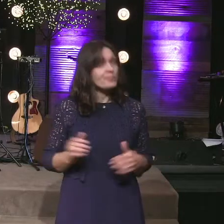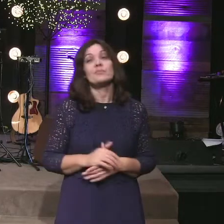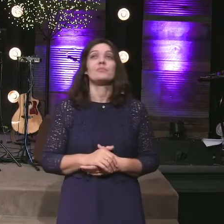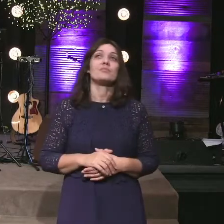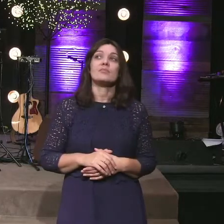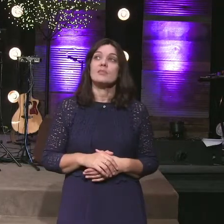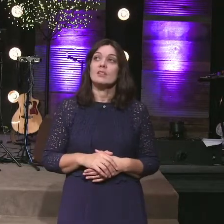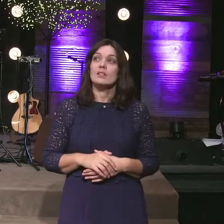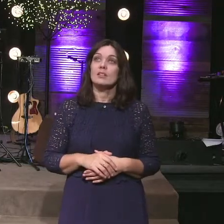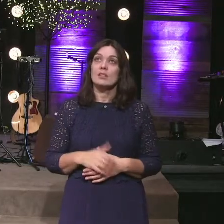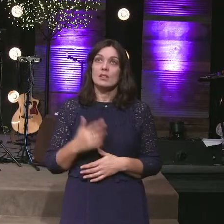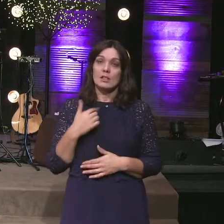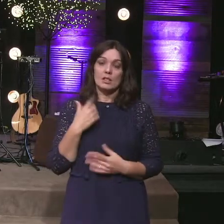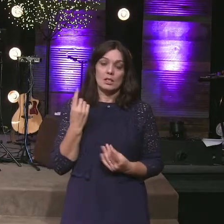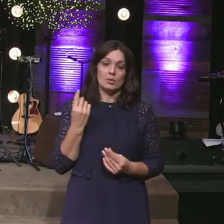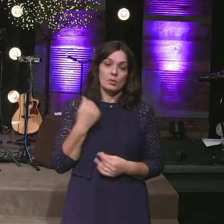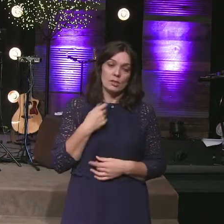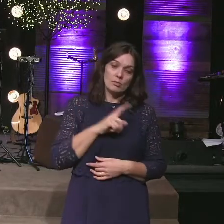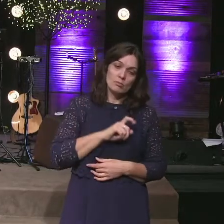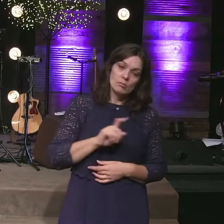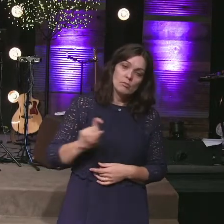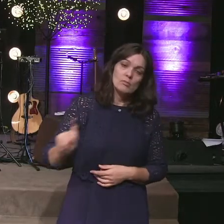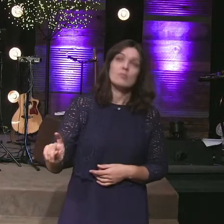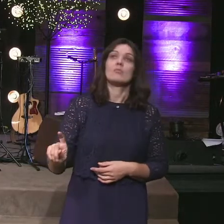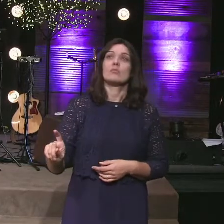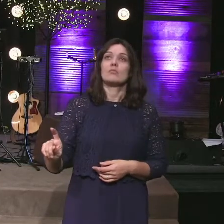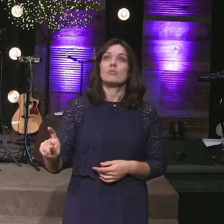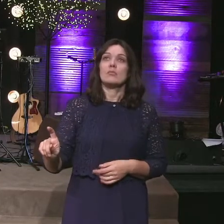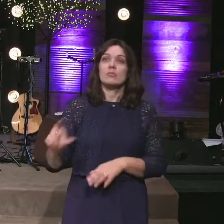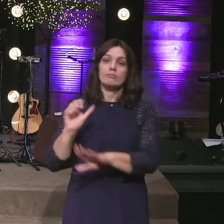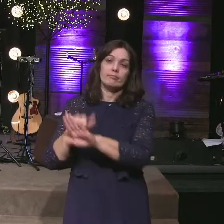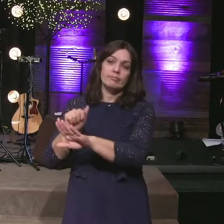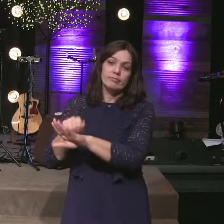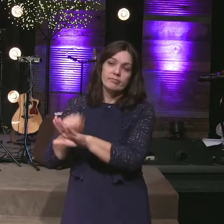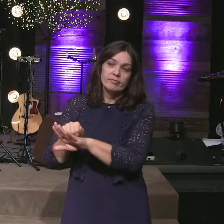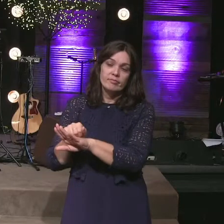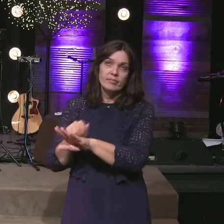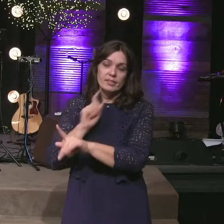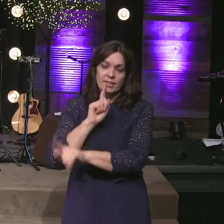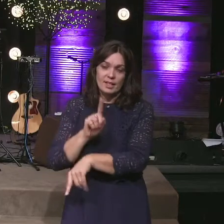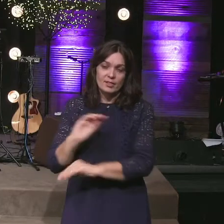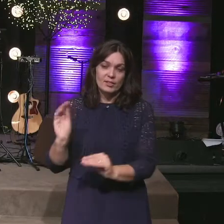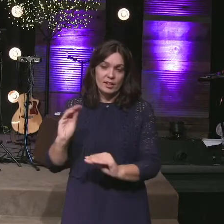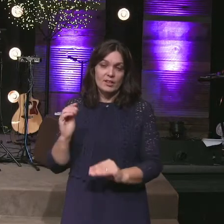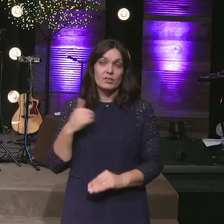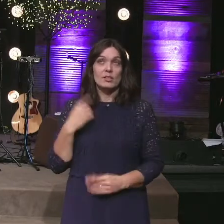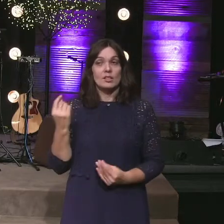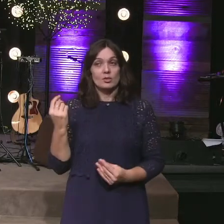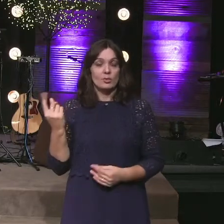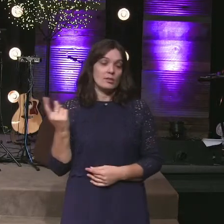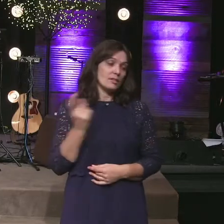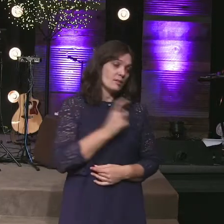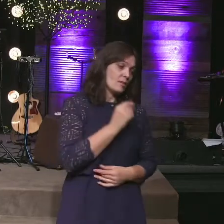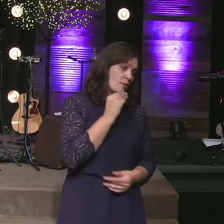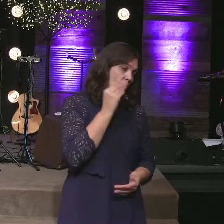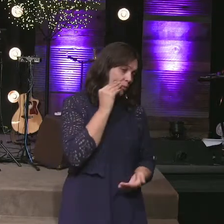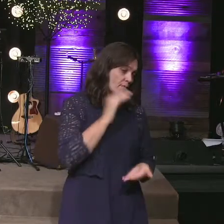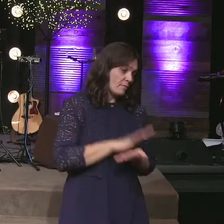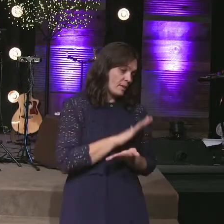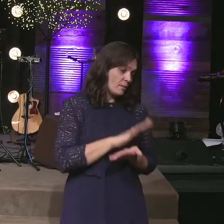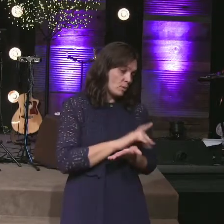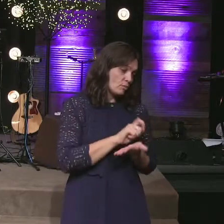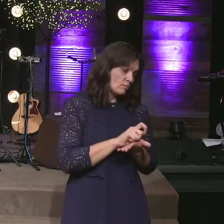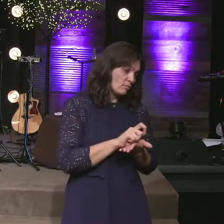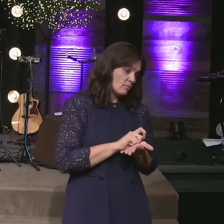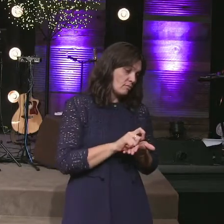So I ran right over there, and she wouldn't answer the door. So I ran back home, got a piece of paper and a pencil, and I wrote her a